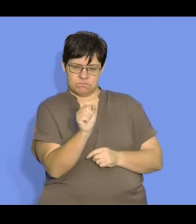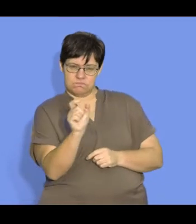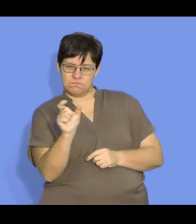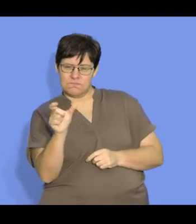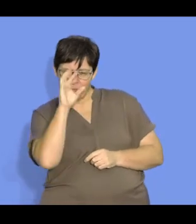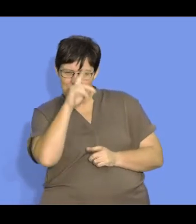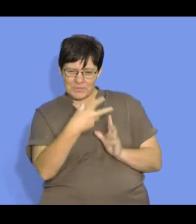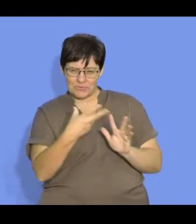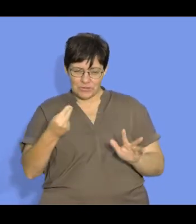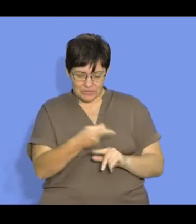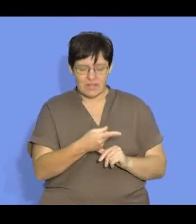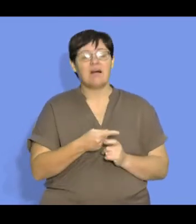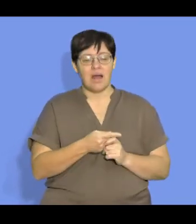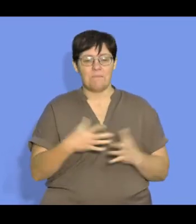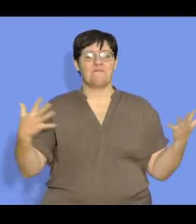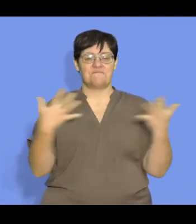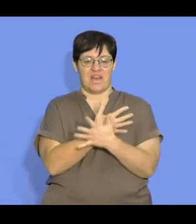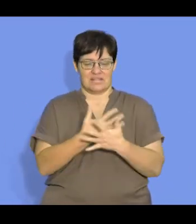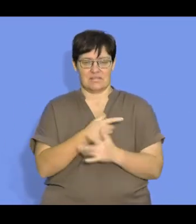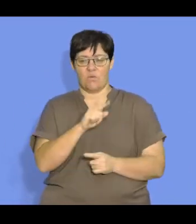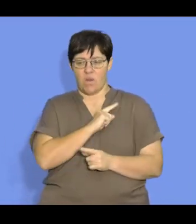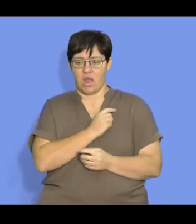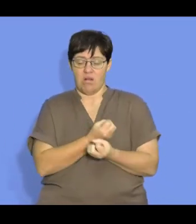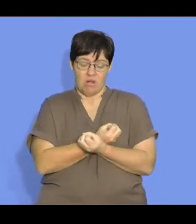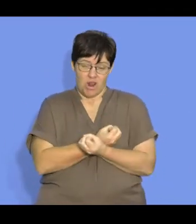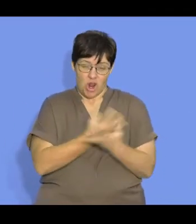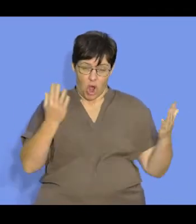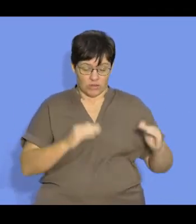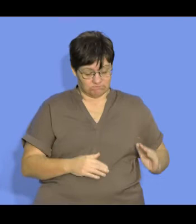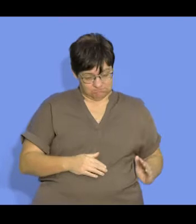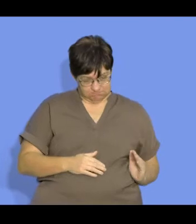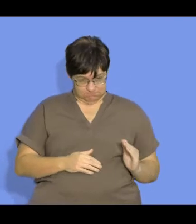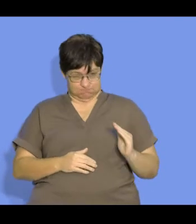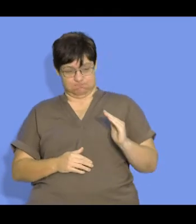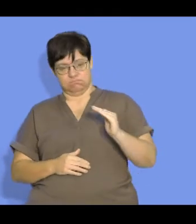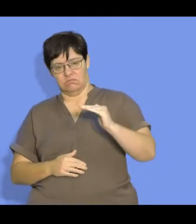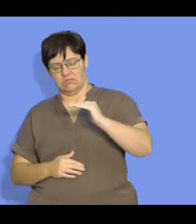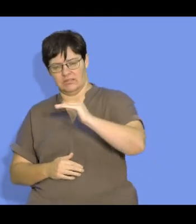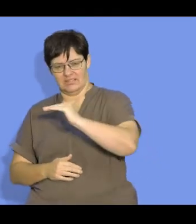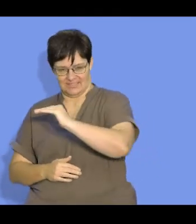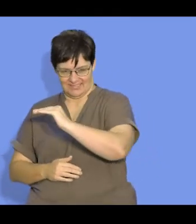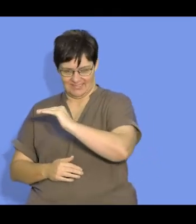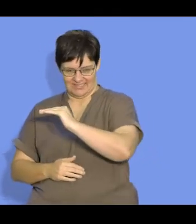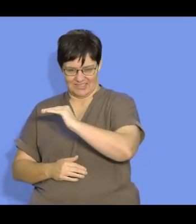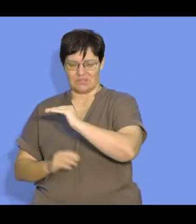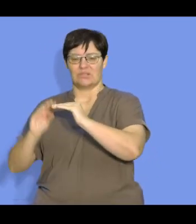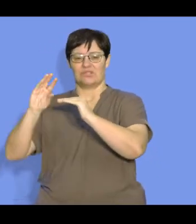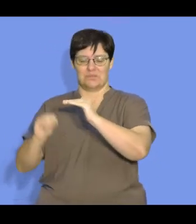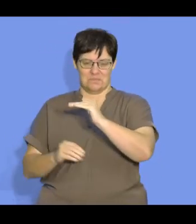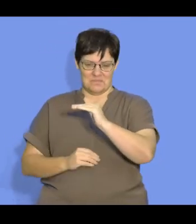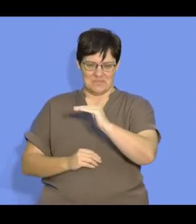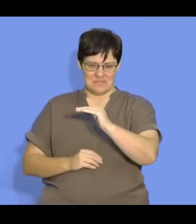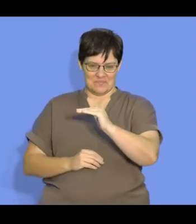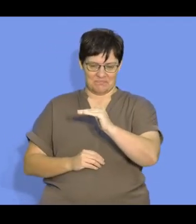time. And for this one, we can see in the beginning, it's a fast reaction because there's a lot of reactant to